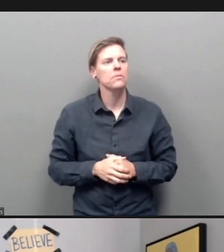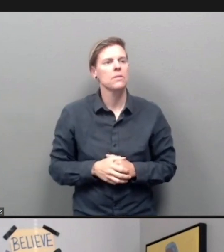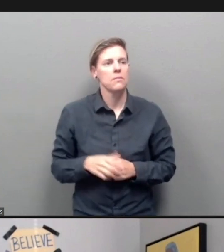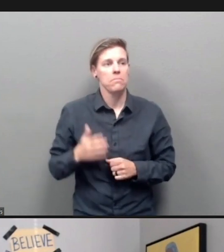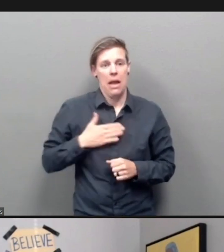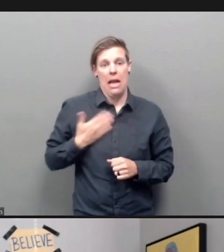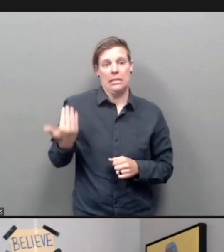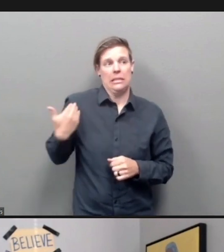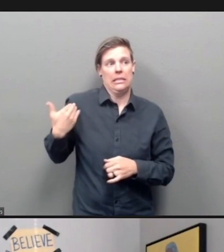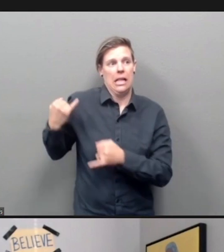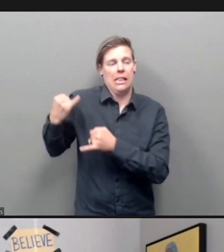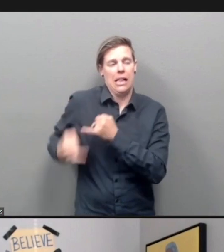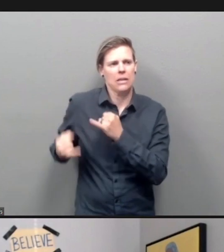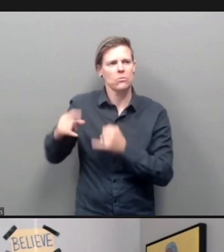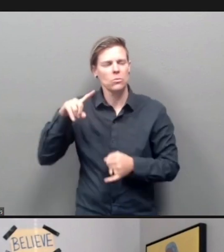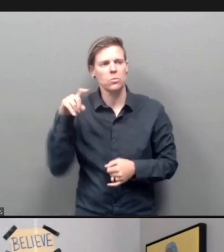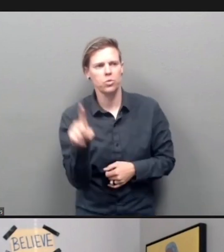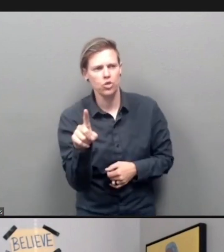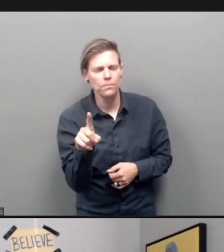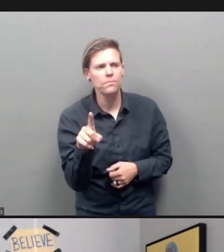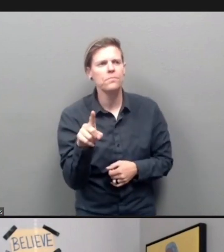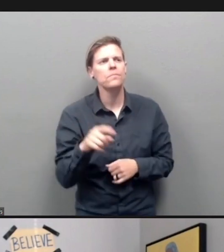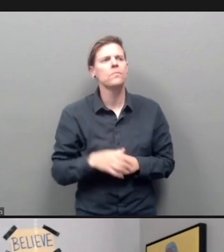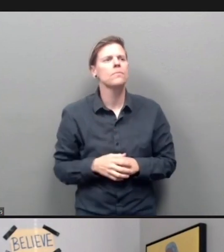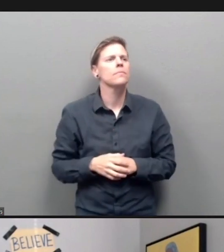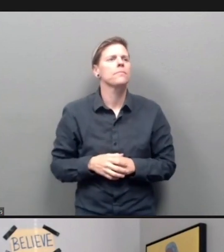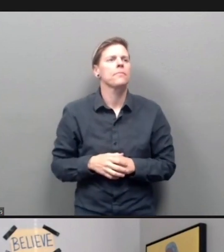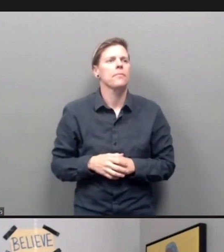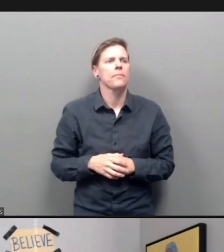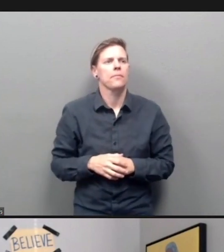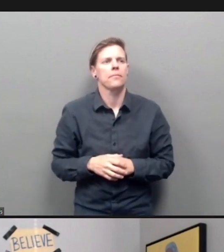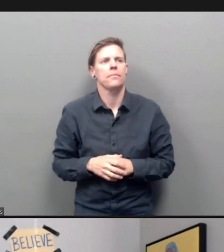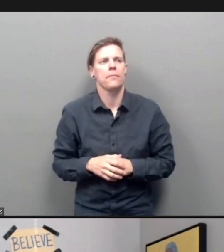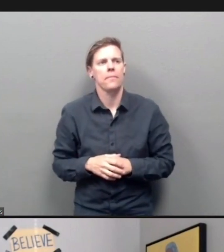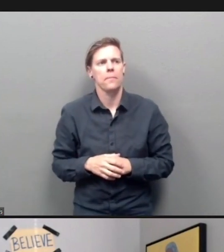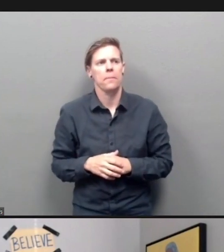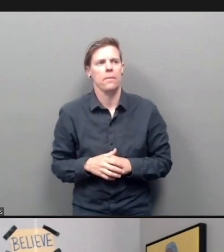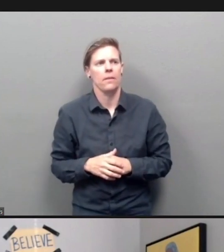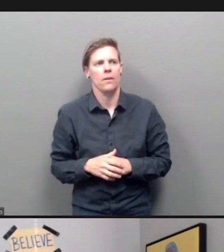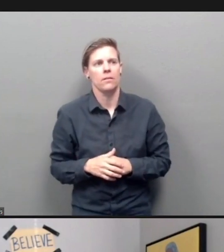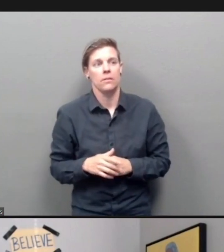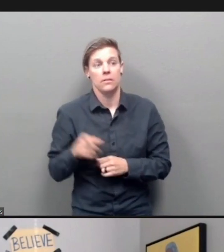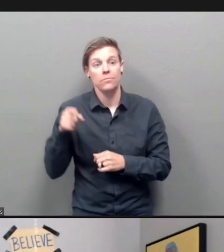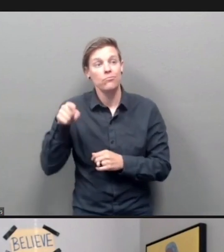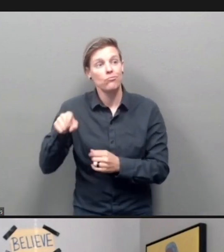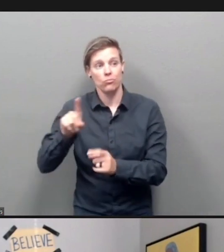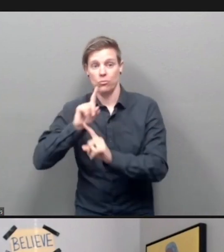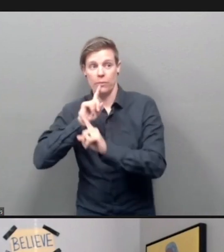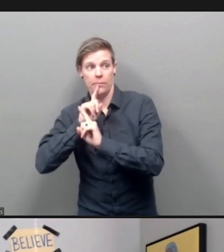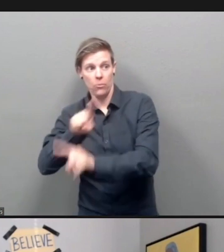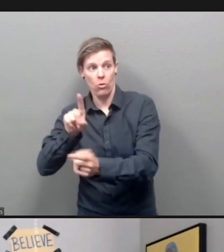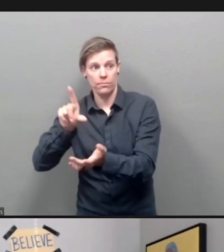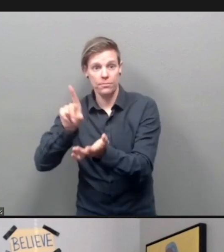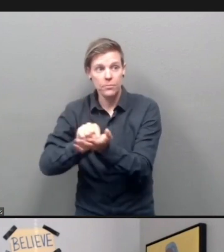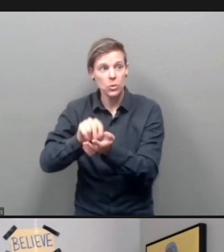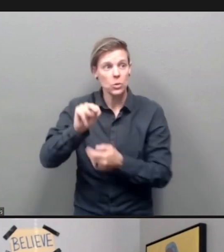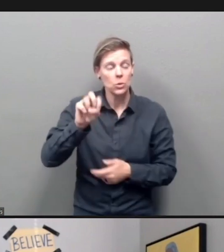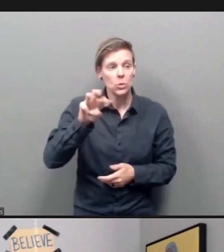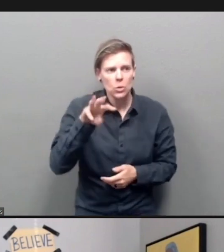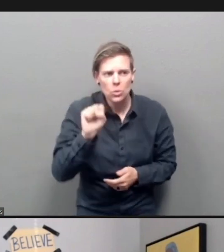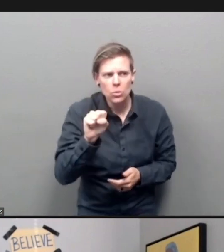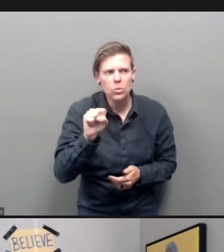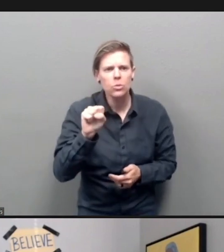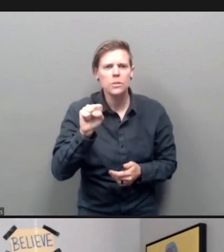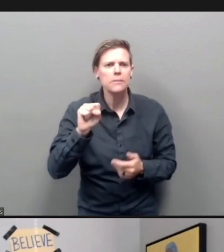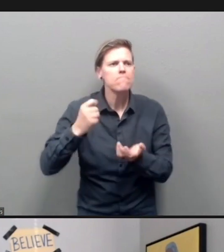just simply that in the past, there had been a lot of reporting during these news conferences about the efficacy of New Mexico's